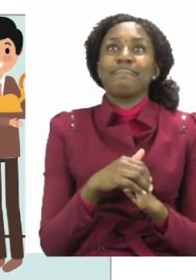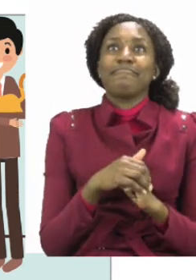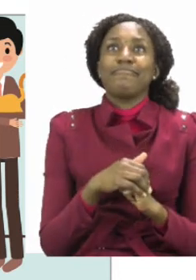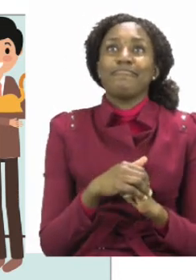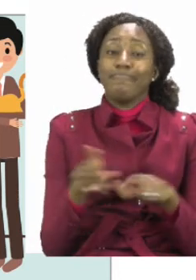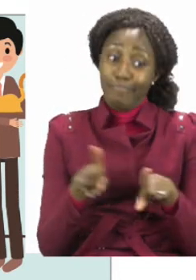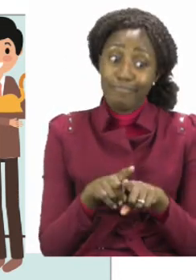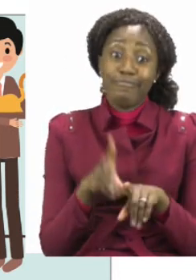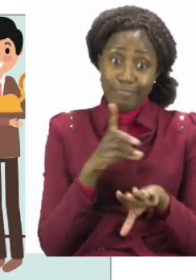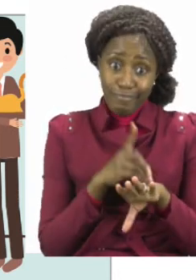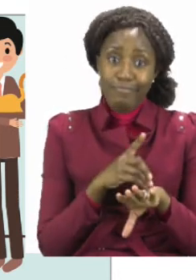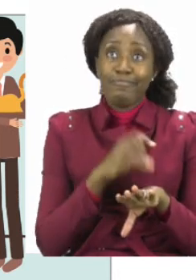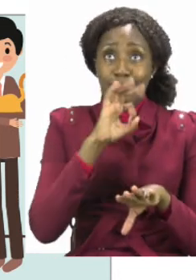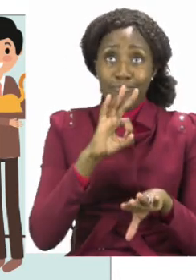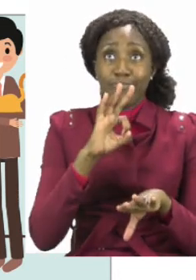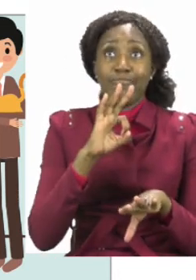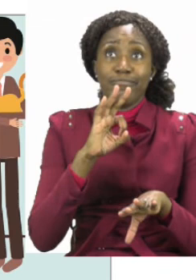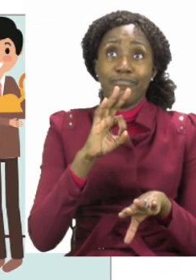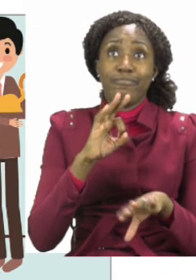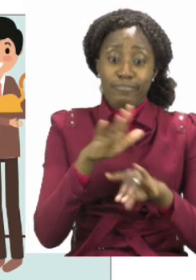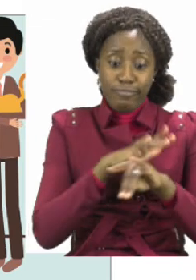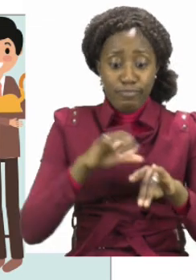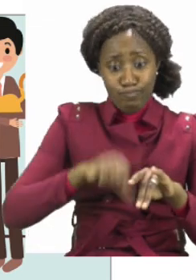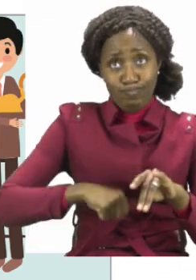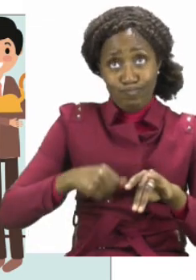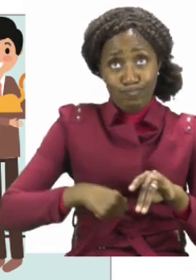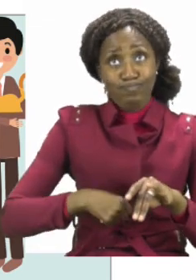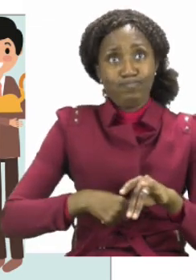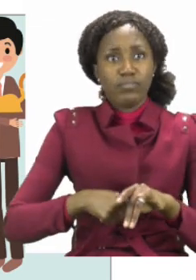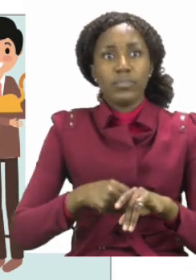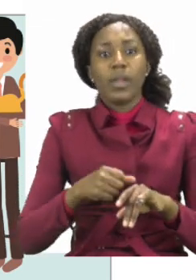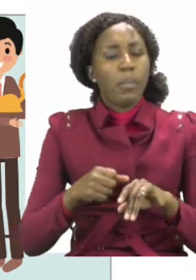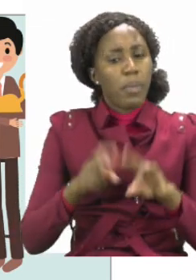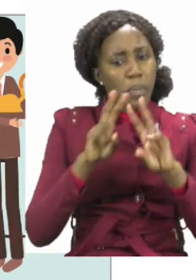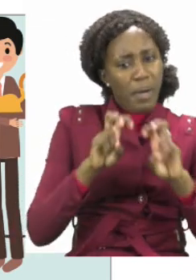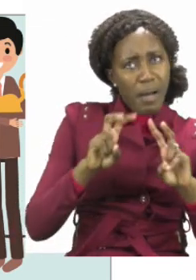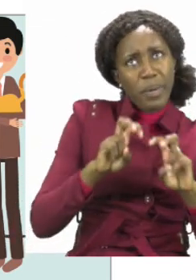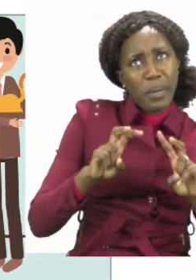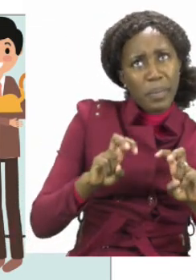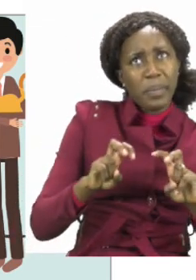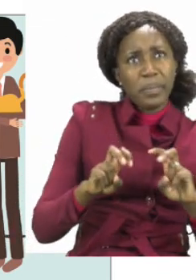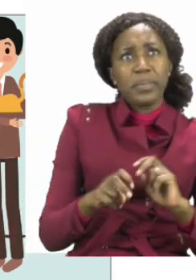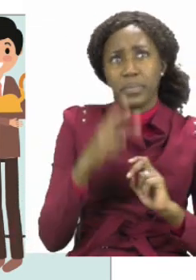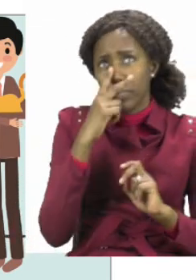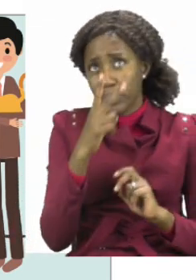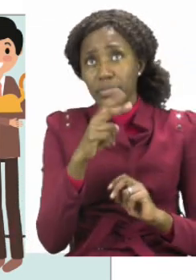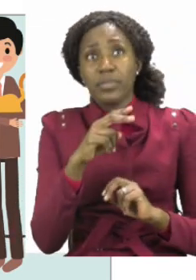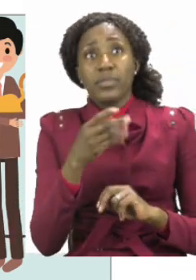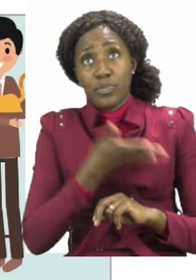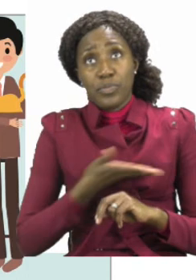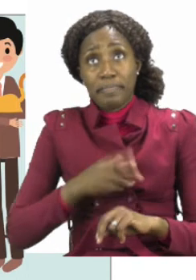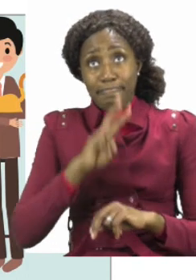animals is called a vet. So we can say there we have a picture